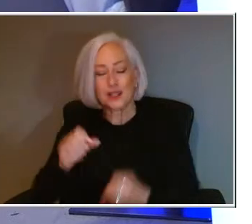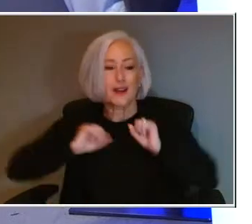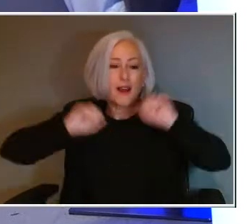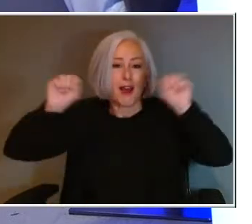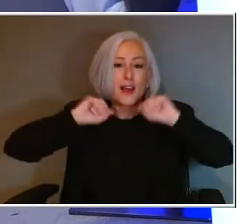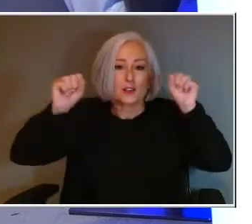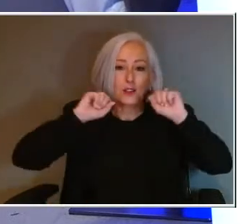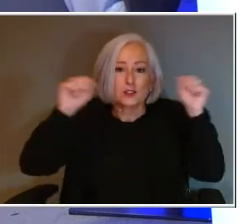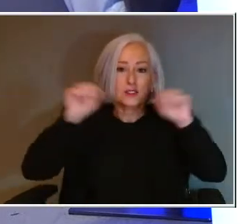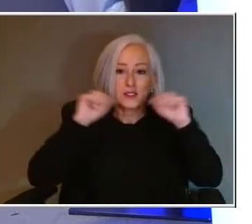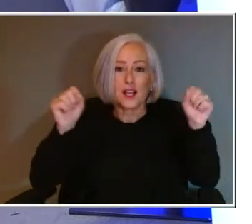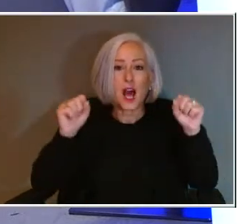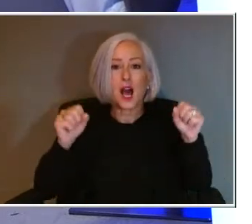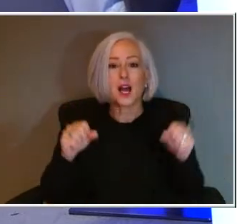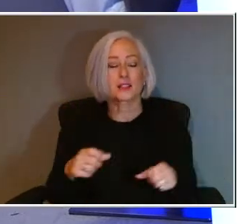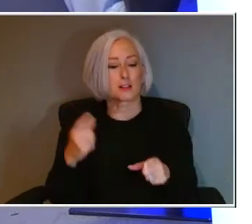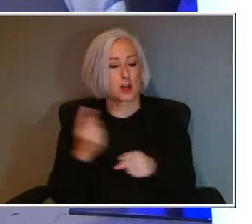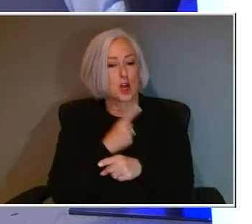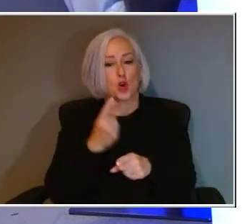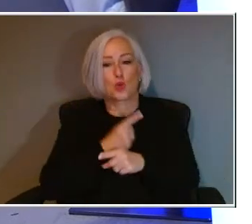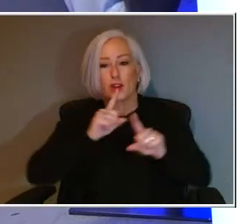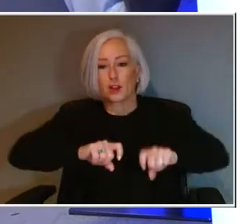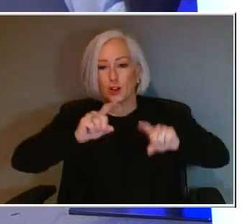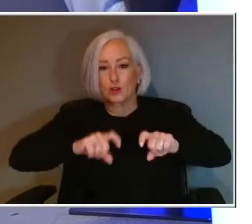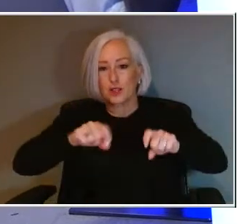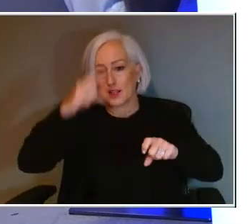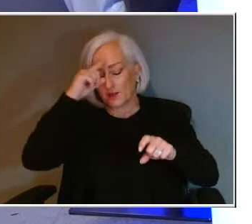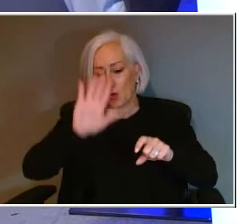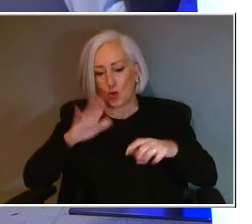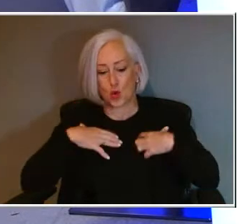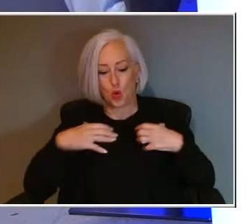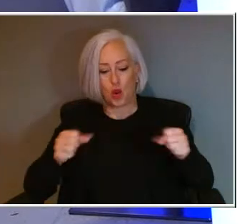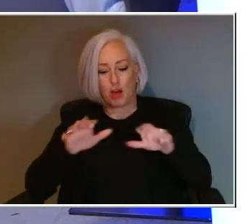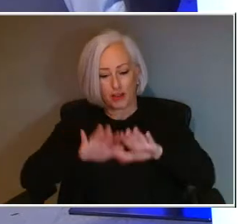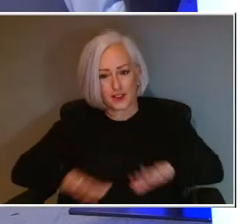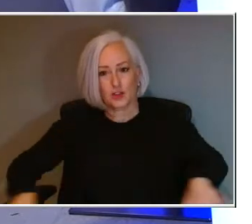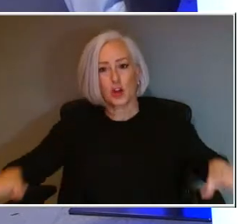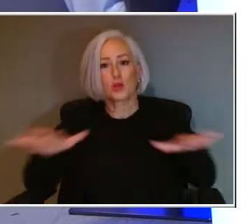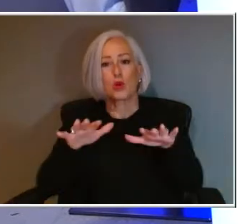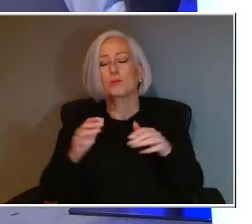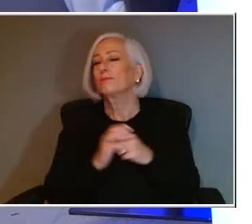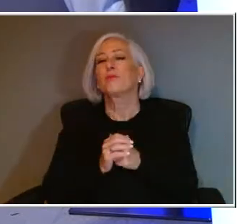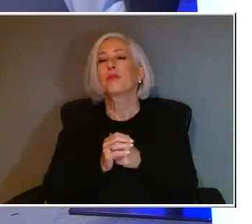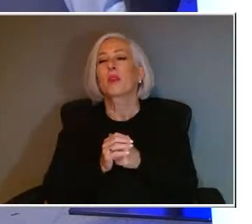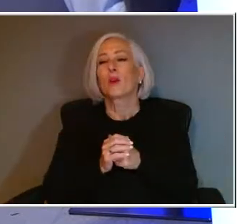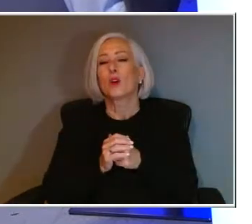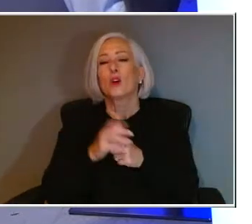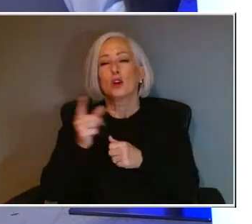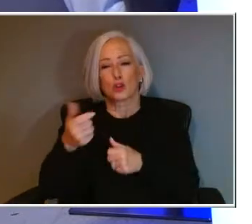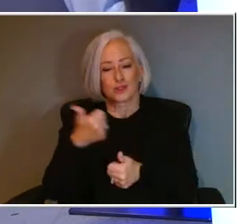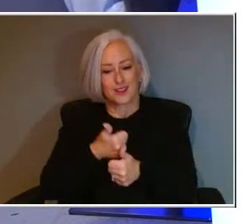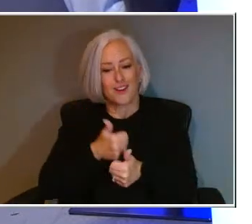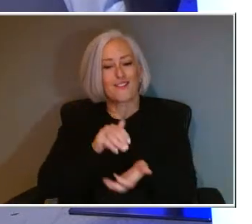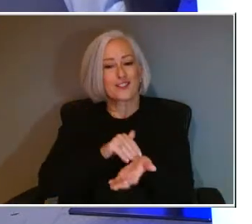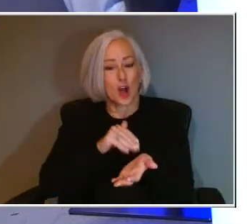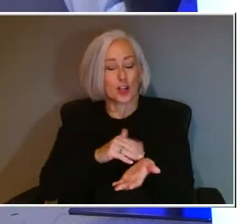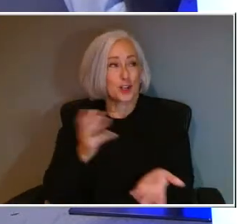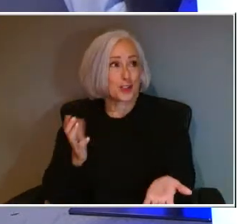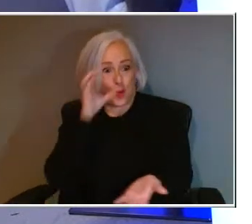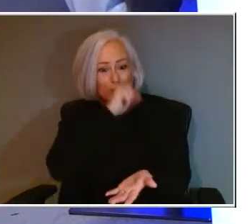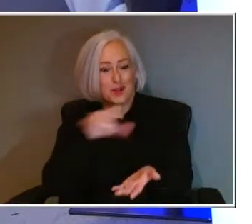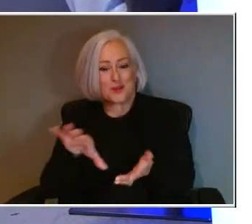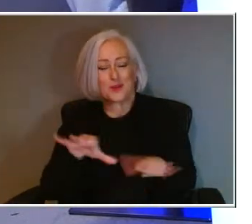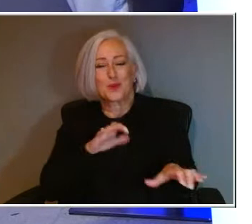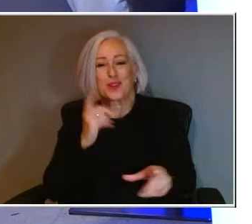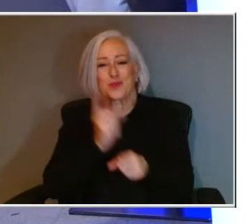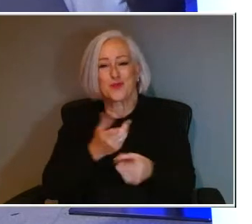getting regular screenings as far as your health went across the board. You're also a physician, so we assume you're doing all the right